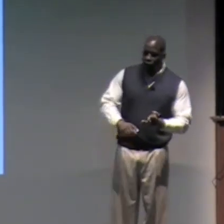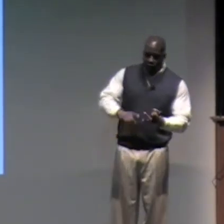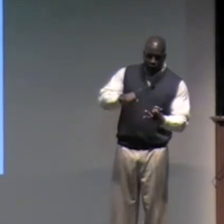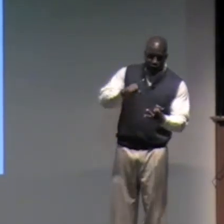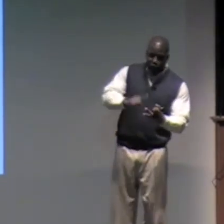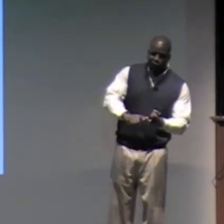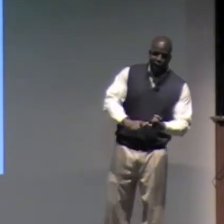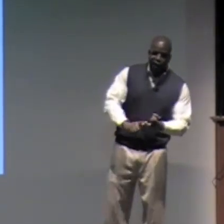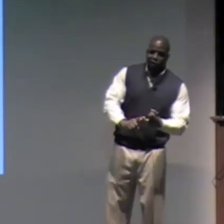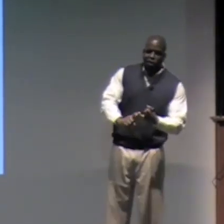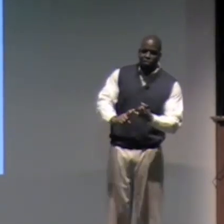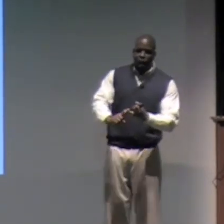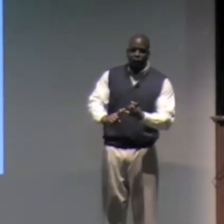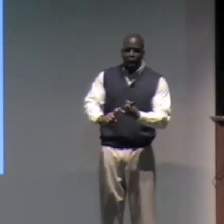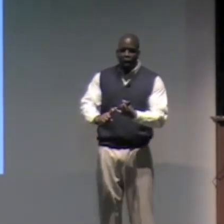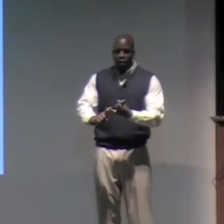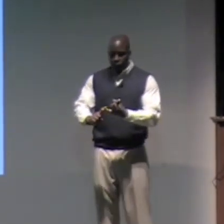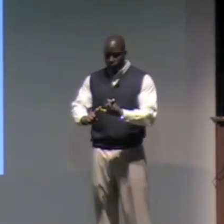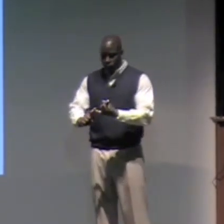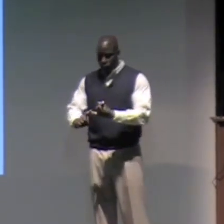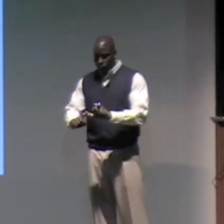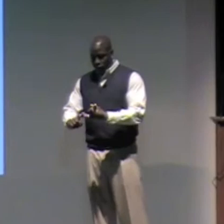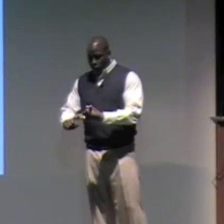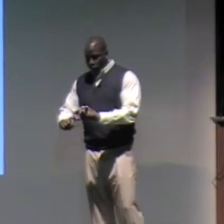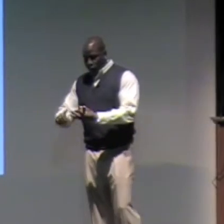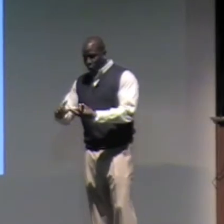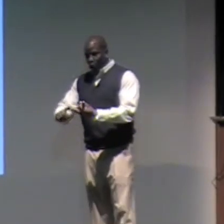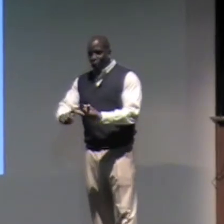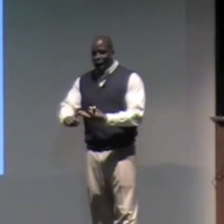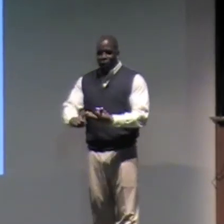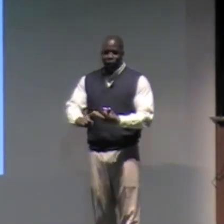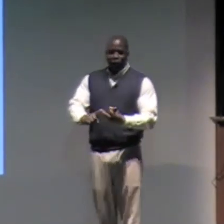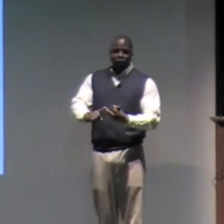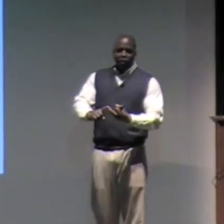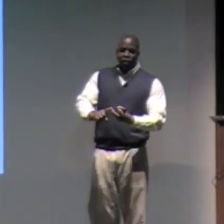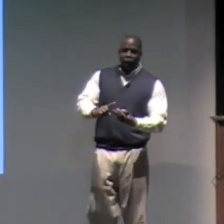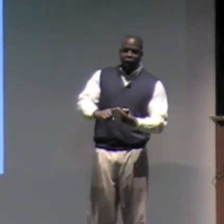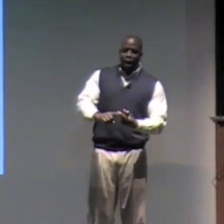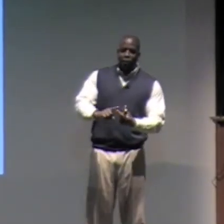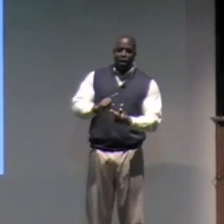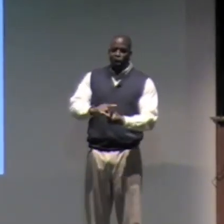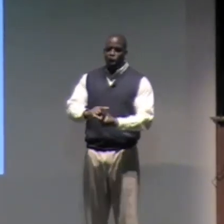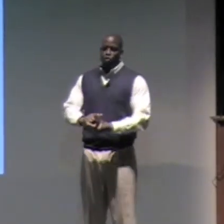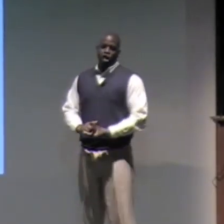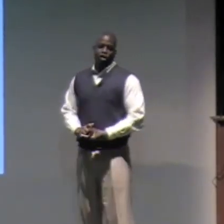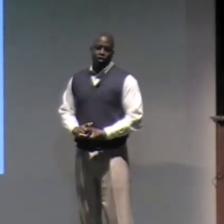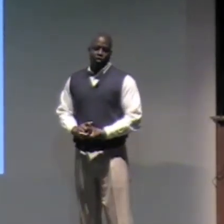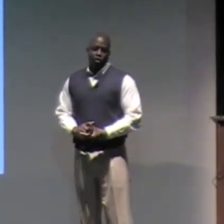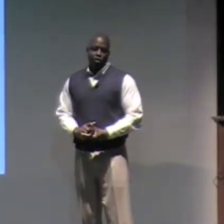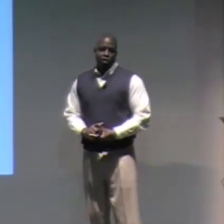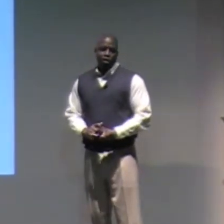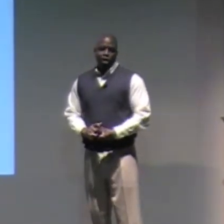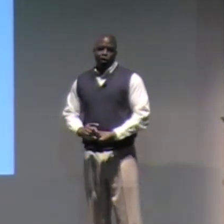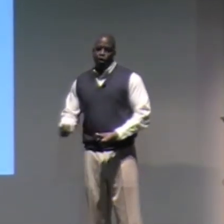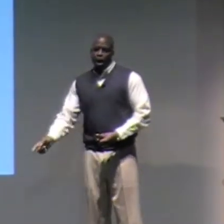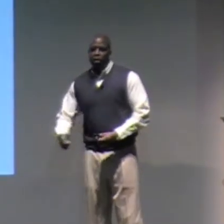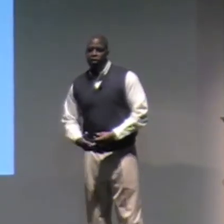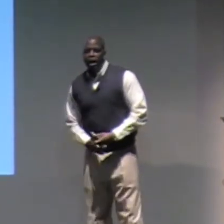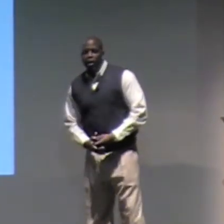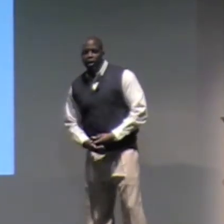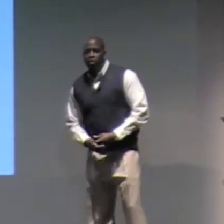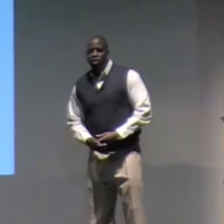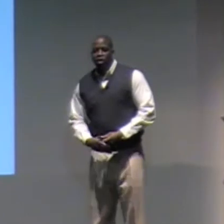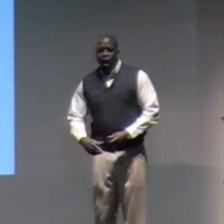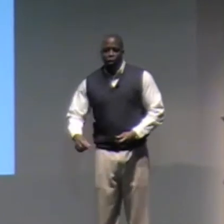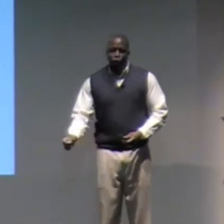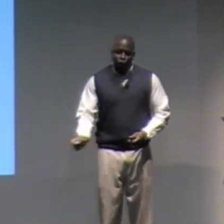fireplace. I said, I want a car that doesn't backfire. I said, I want a wife, a family, and a career. And on the bottom